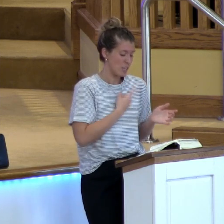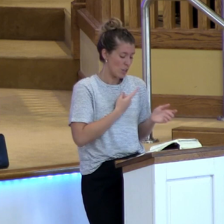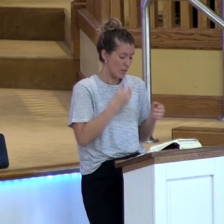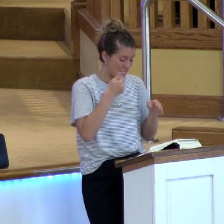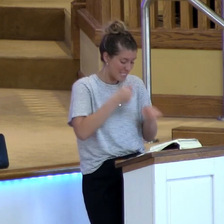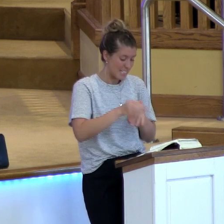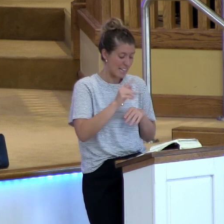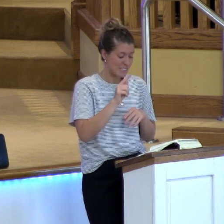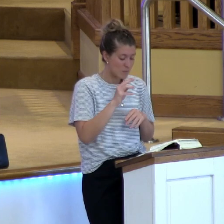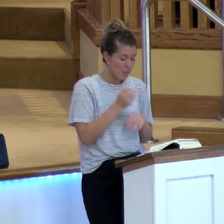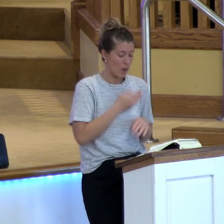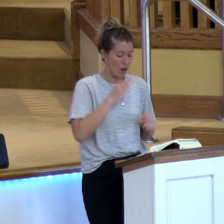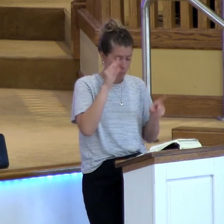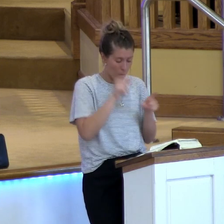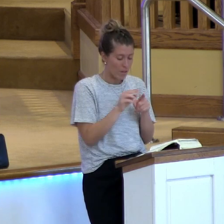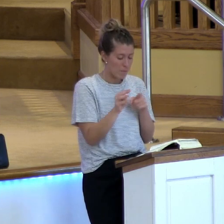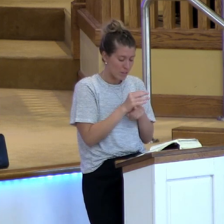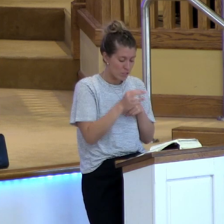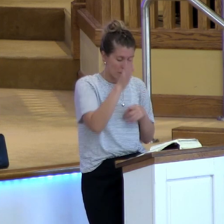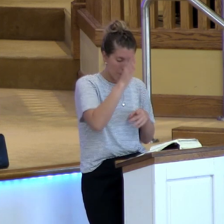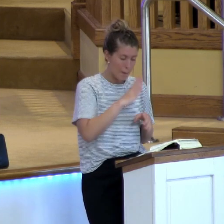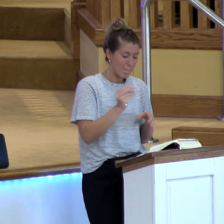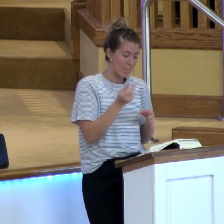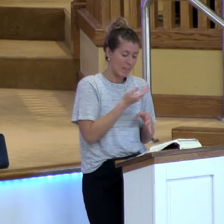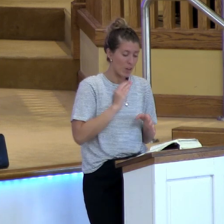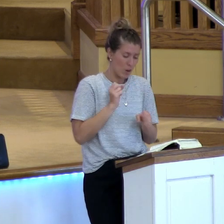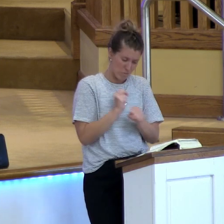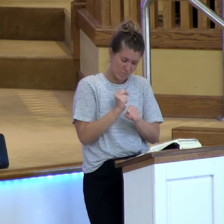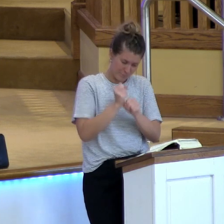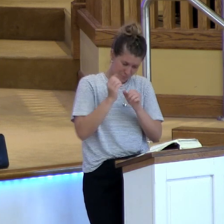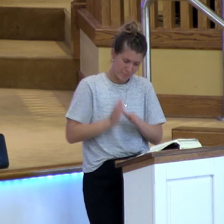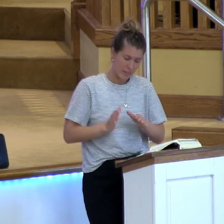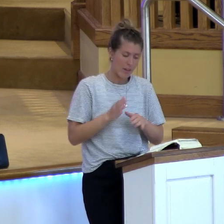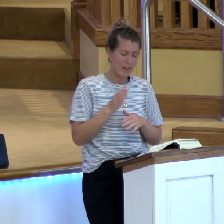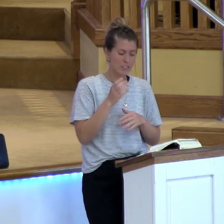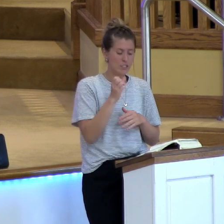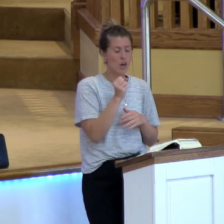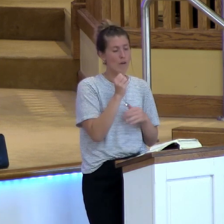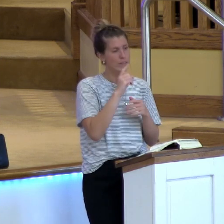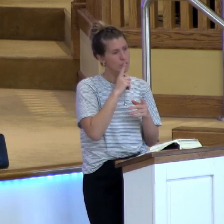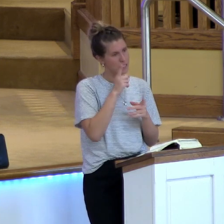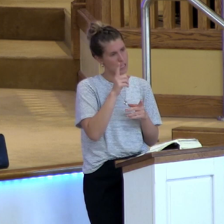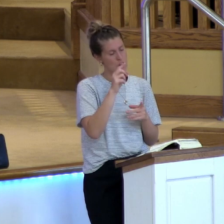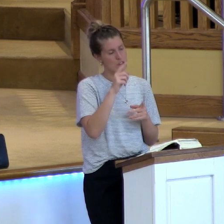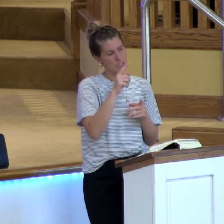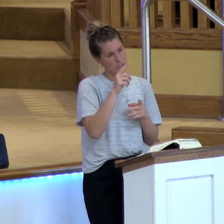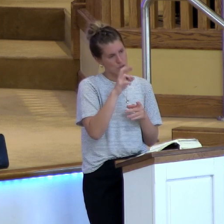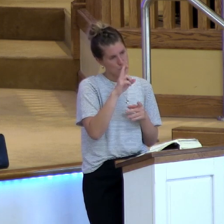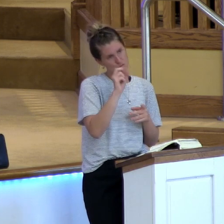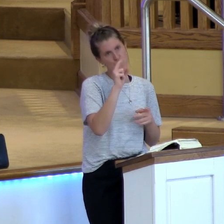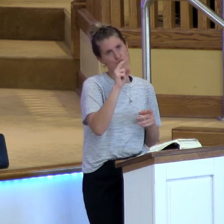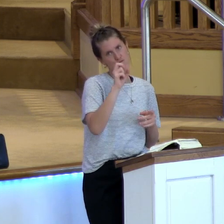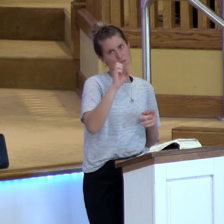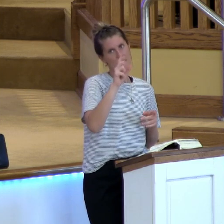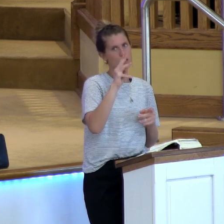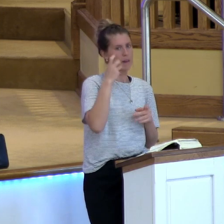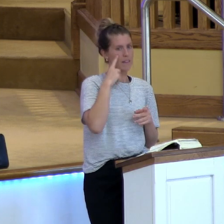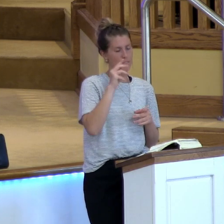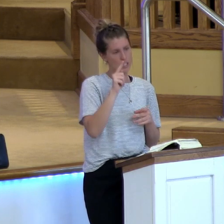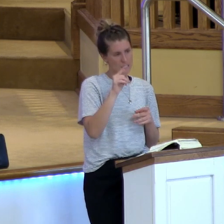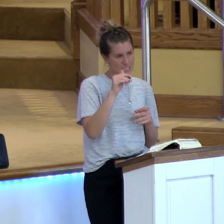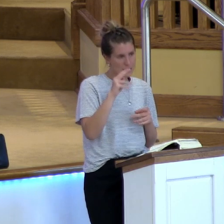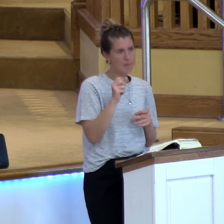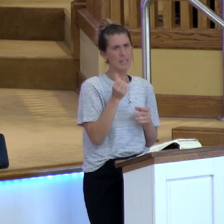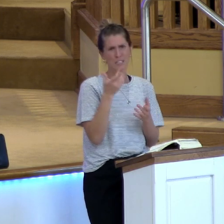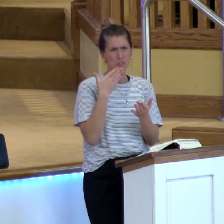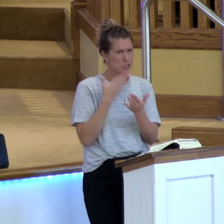sent Timotheus, our brother and minister of God and our fellow laborer. He's building up Timothy's resume. He's saying he's a minister. He's a fellow laborer. What